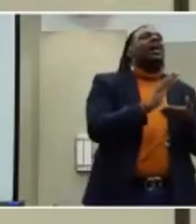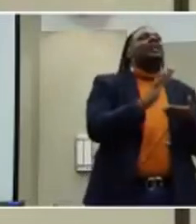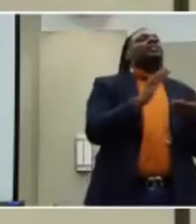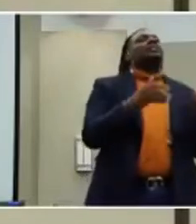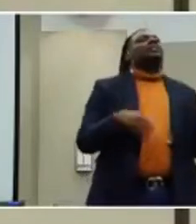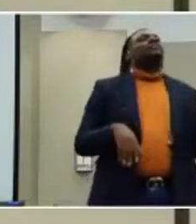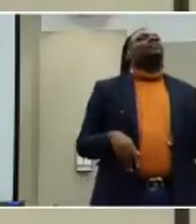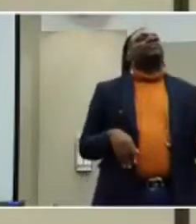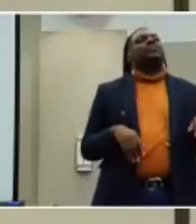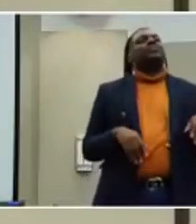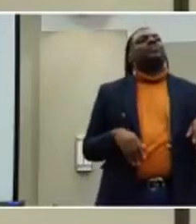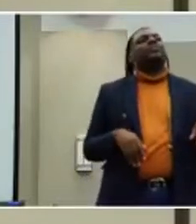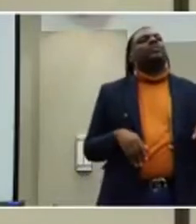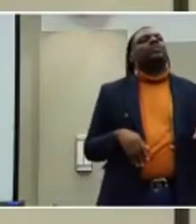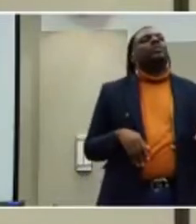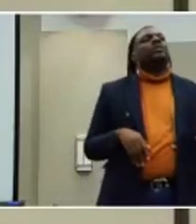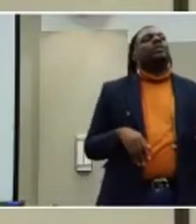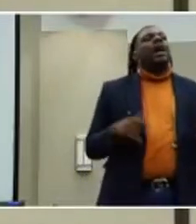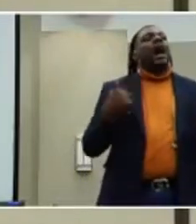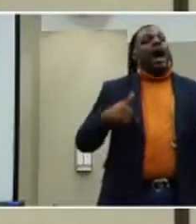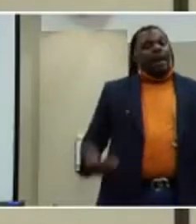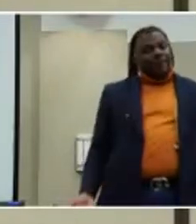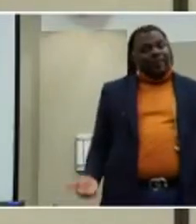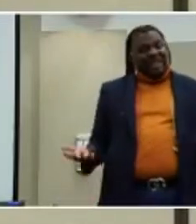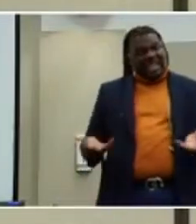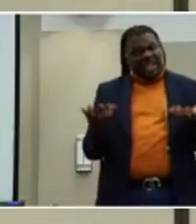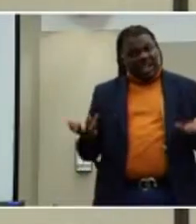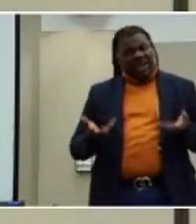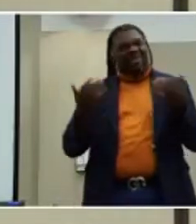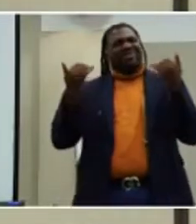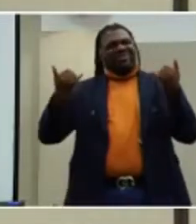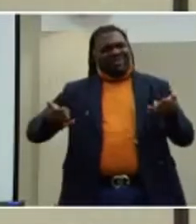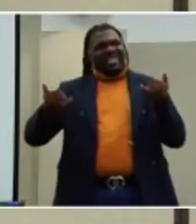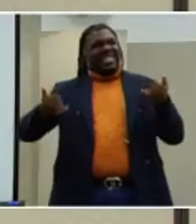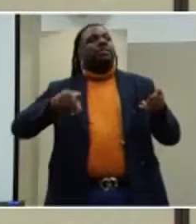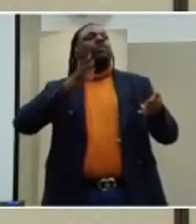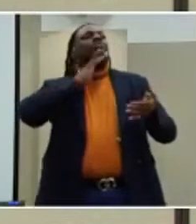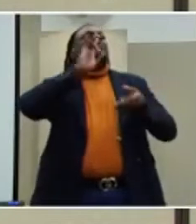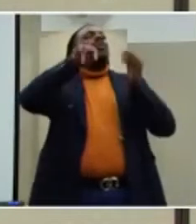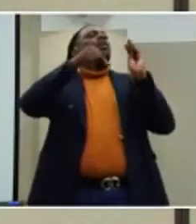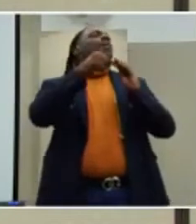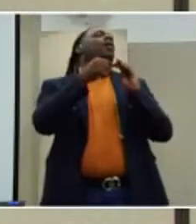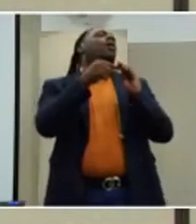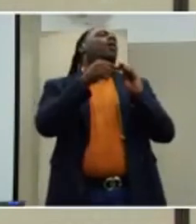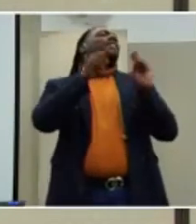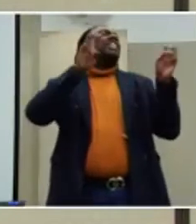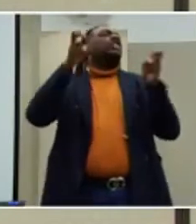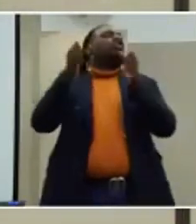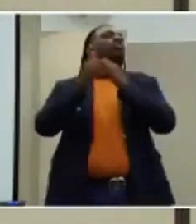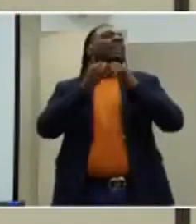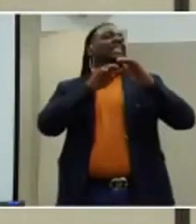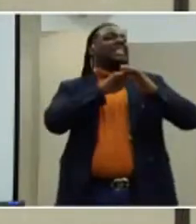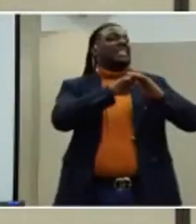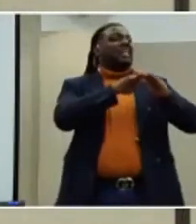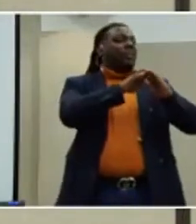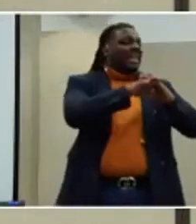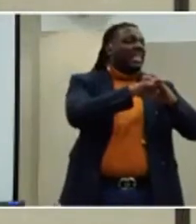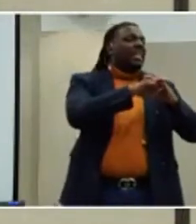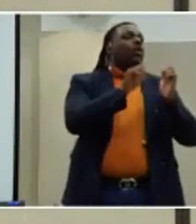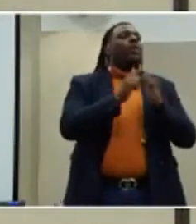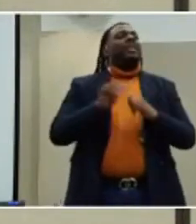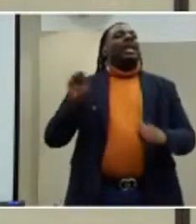here. I'm here today to talk about the issues with accessibility